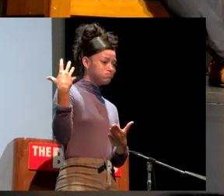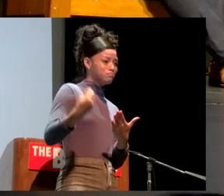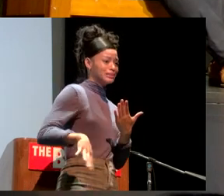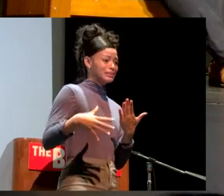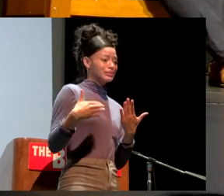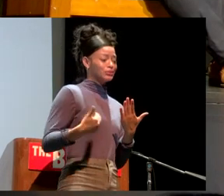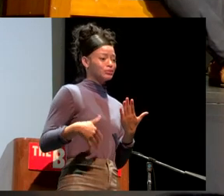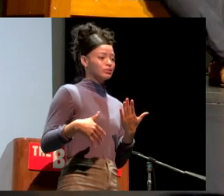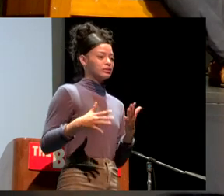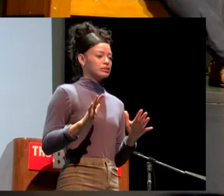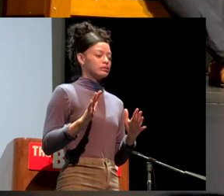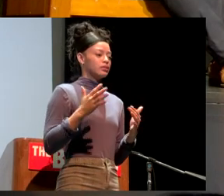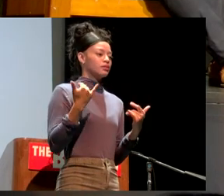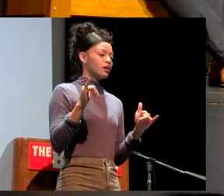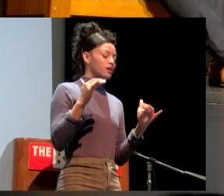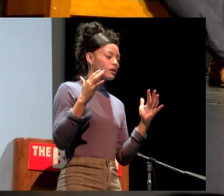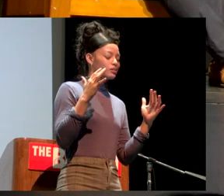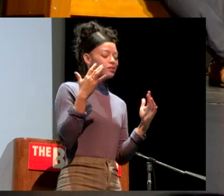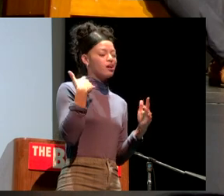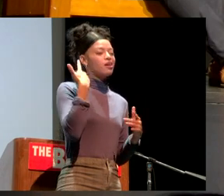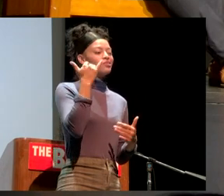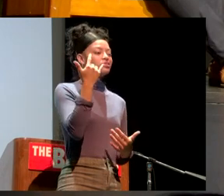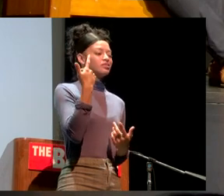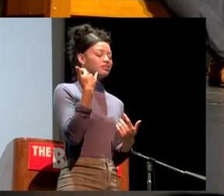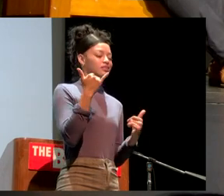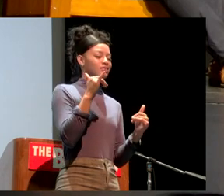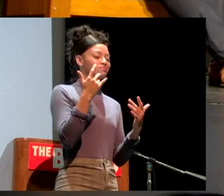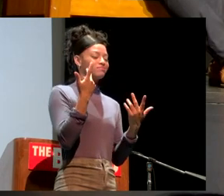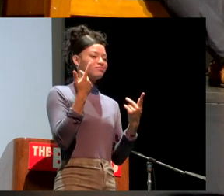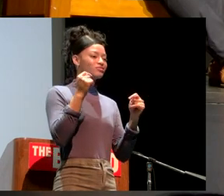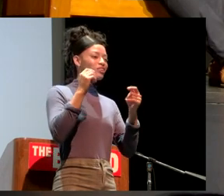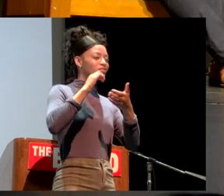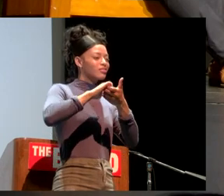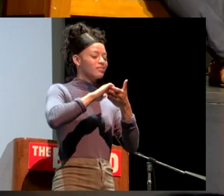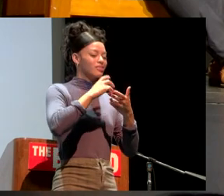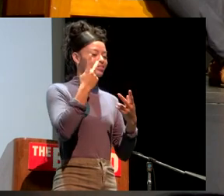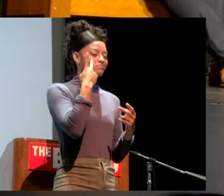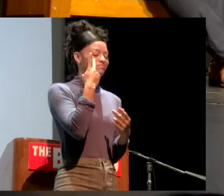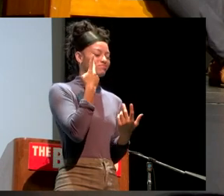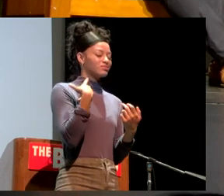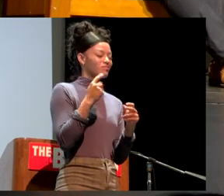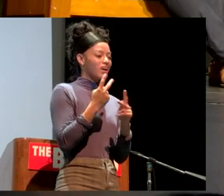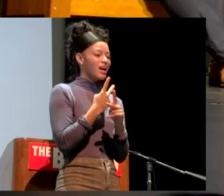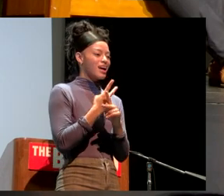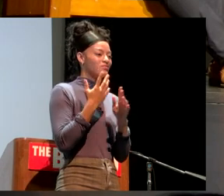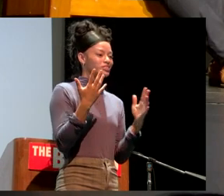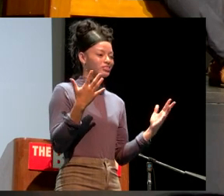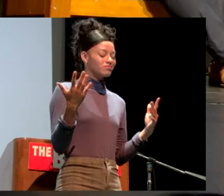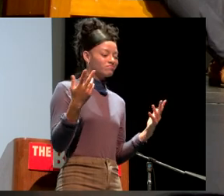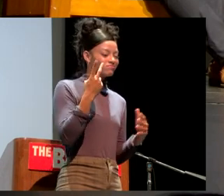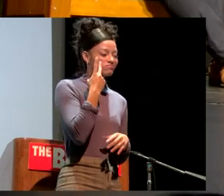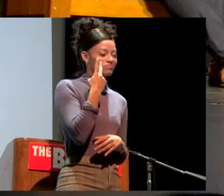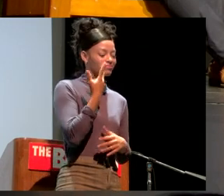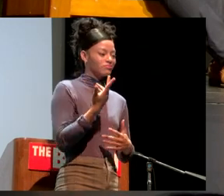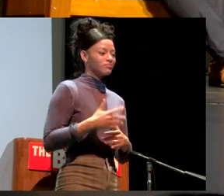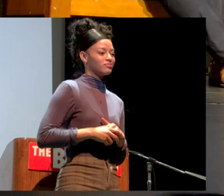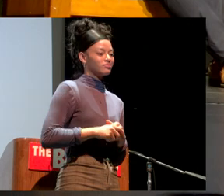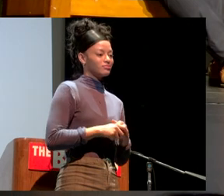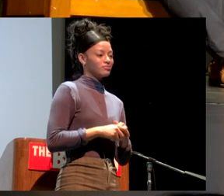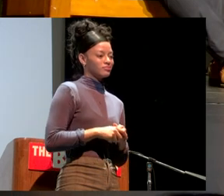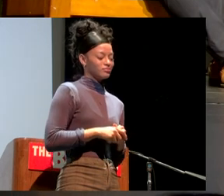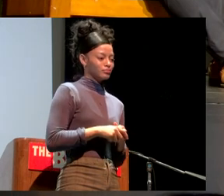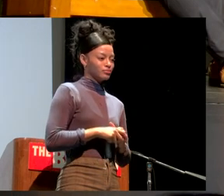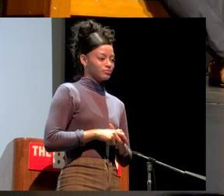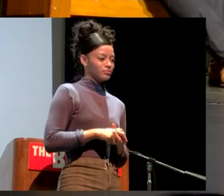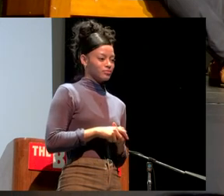we're all about merging worlds, just like Takashi is a lot as well with what he does. And what interests us a lot is always how do we